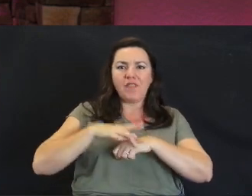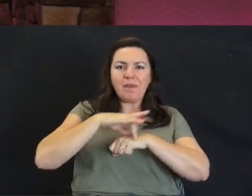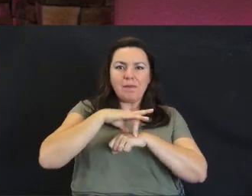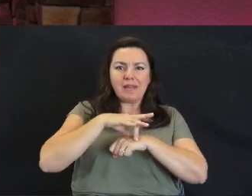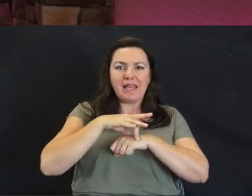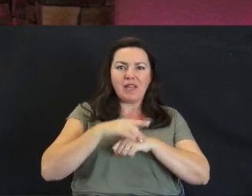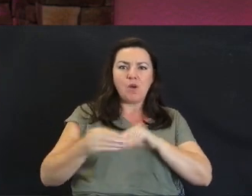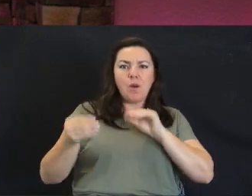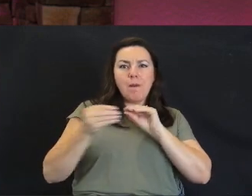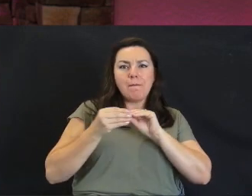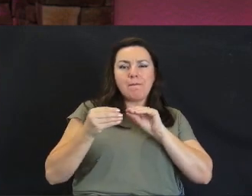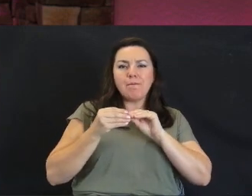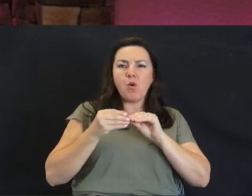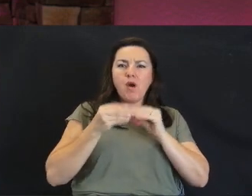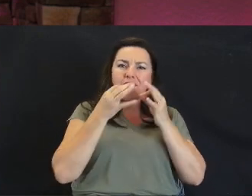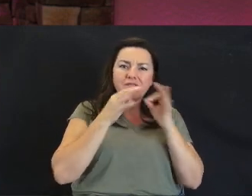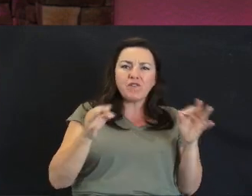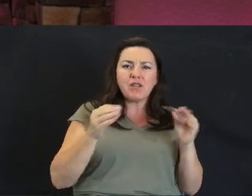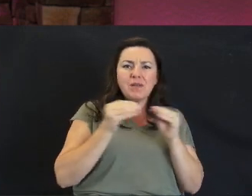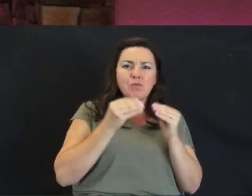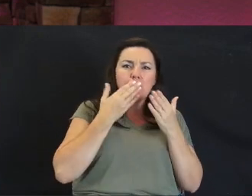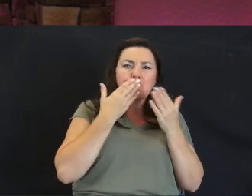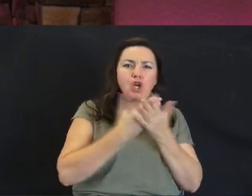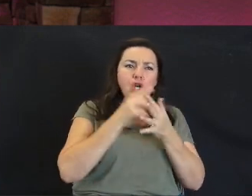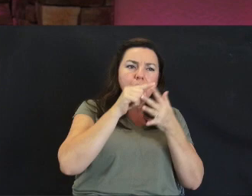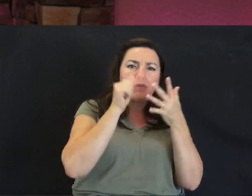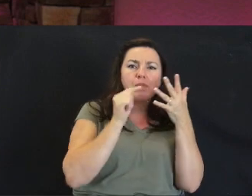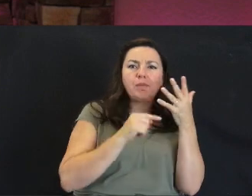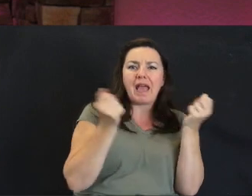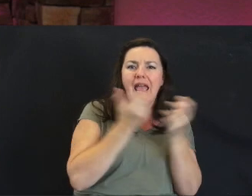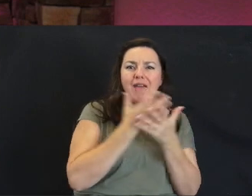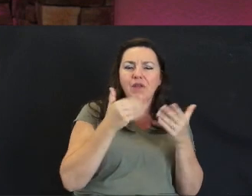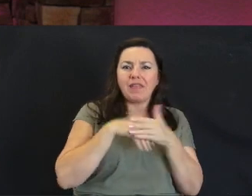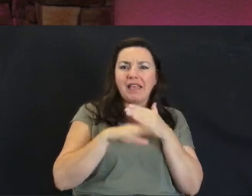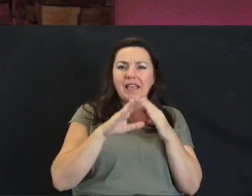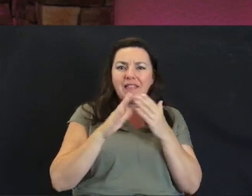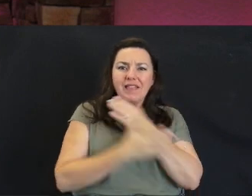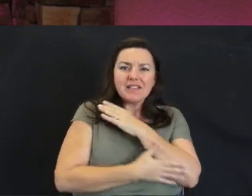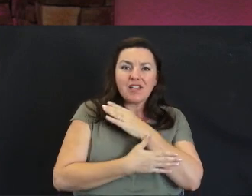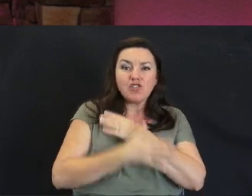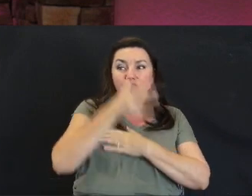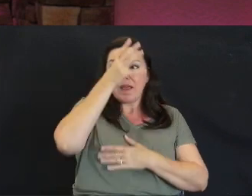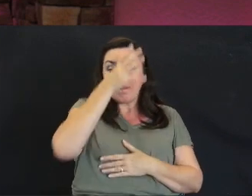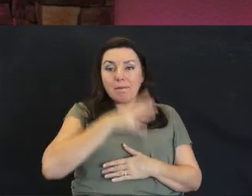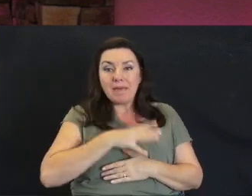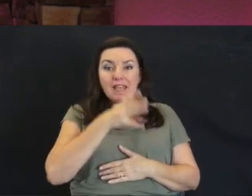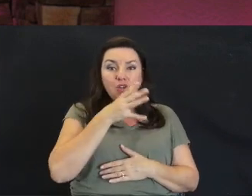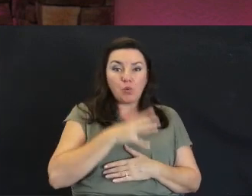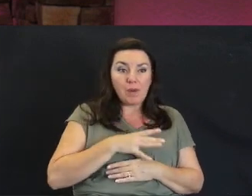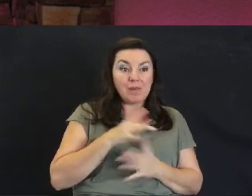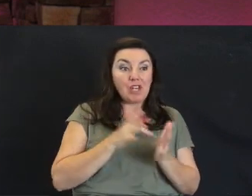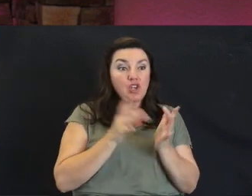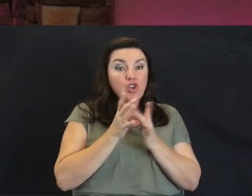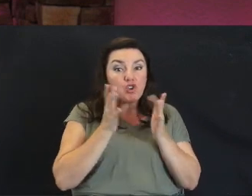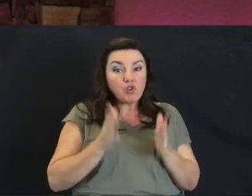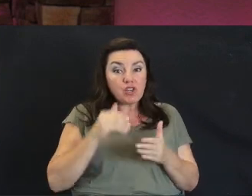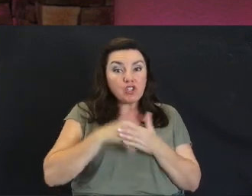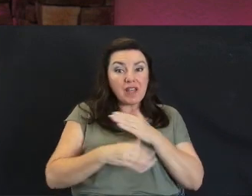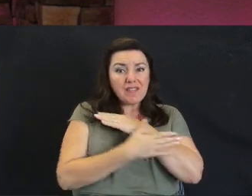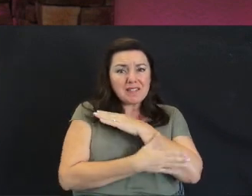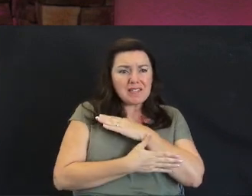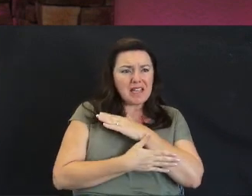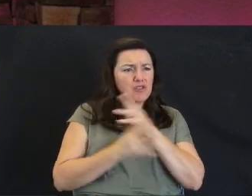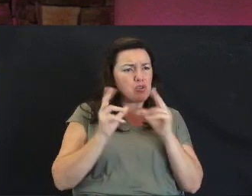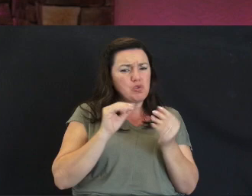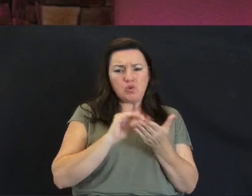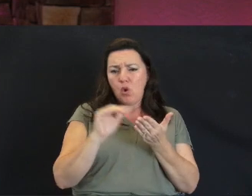planet We have more luxury More access to everything good In this country We in this country Men and women Christian men and women In this country We have no